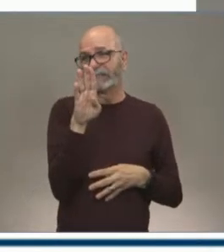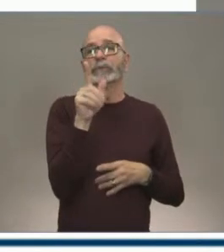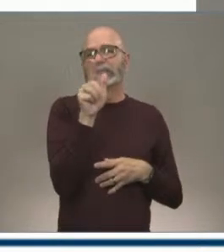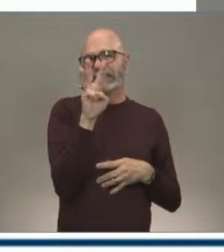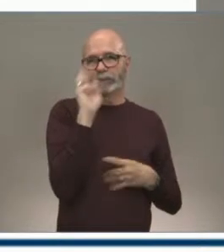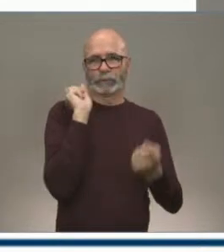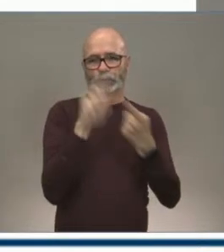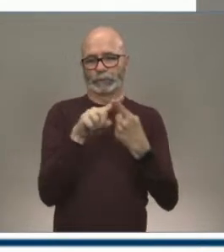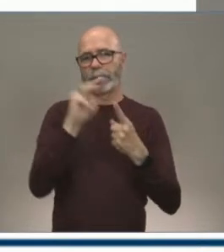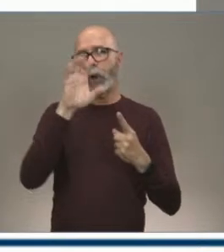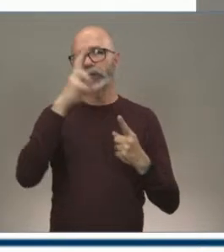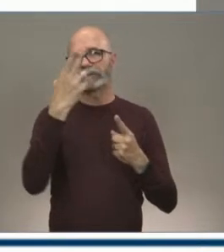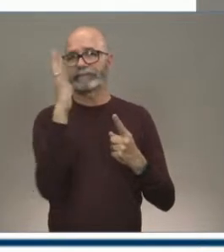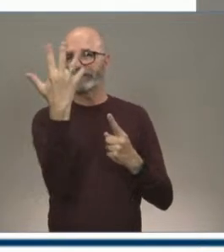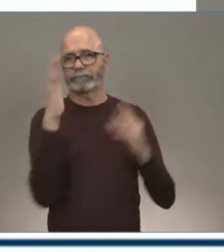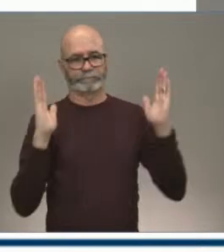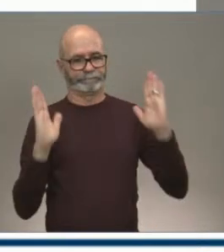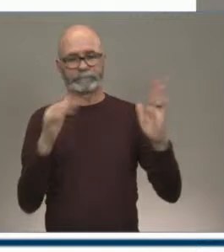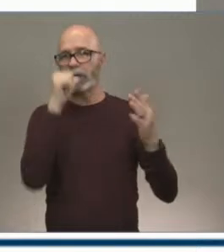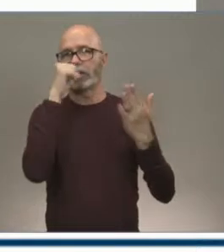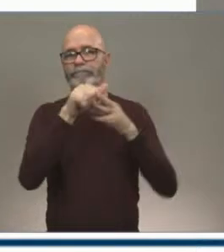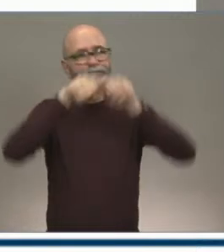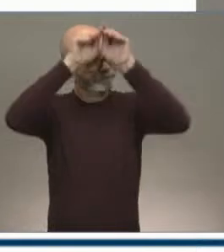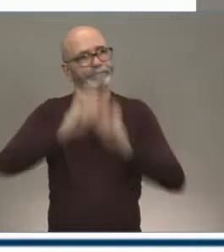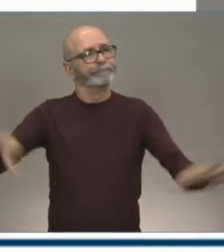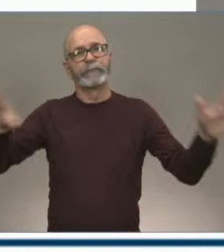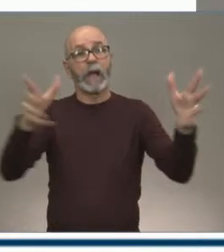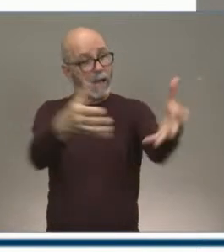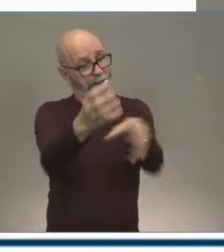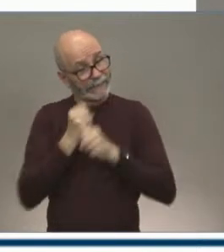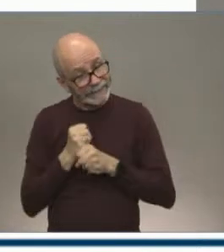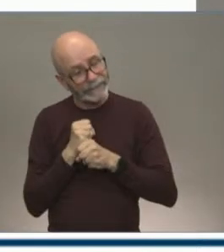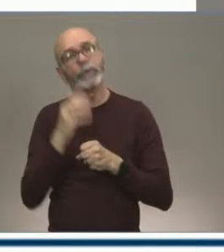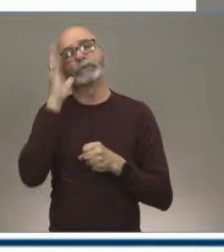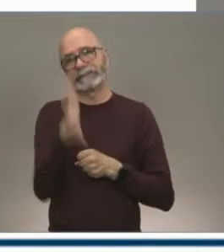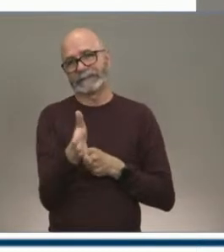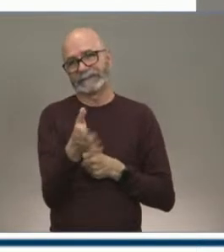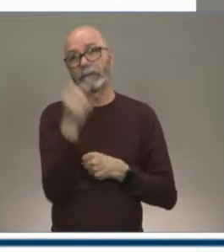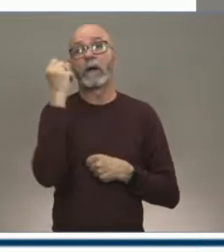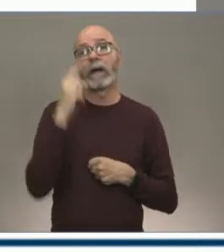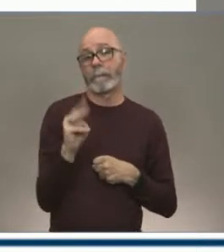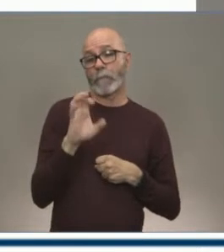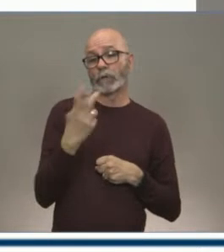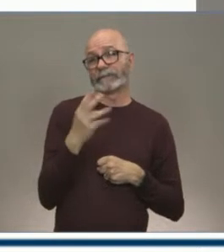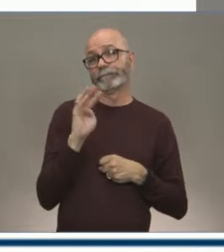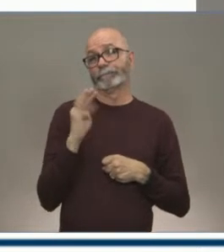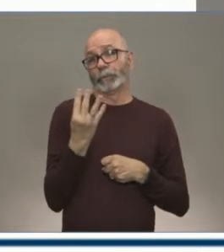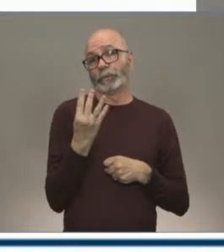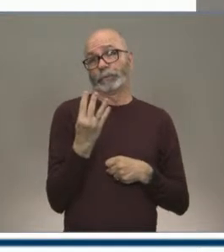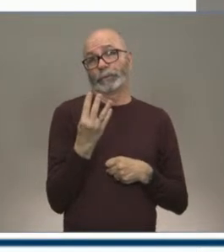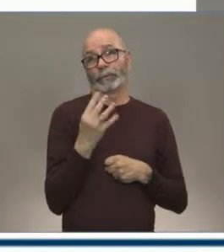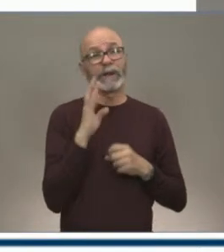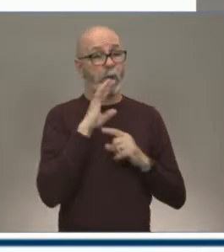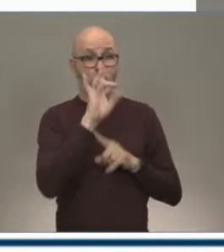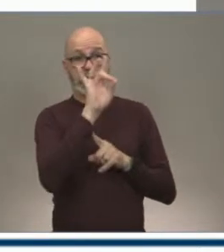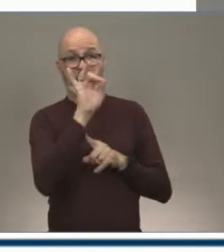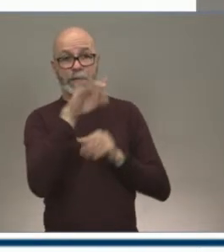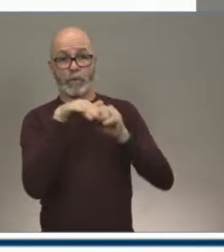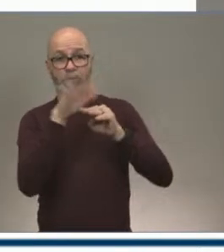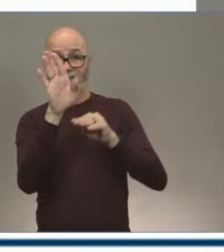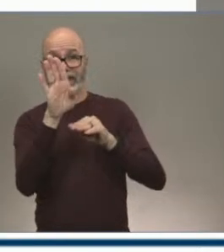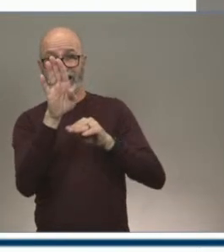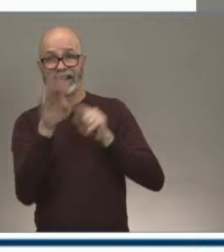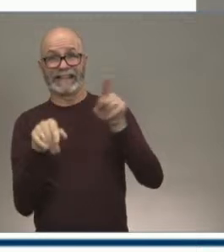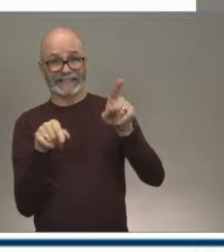the 5th. Anyone who turns 80 after March the 4th, it will be eligible. It just means